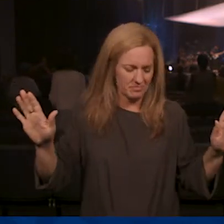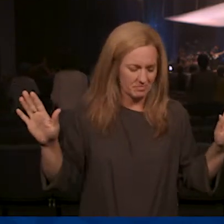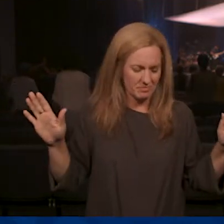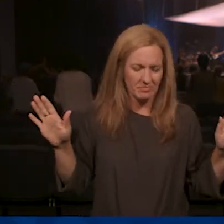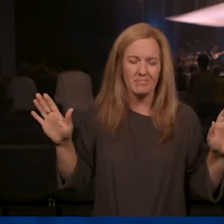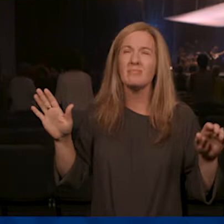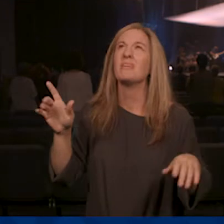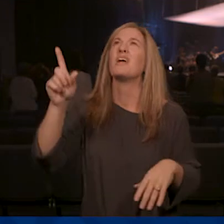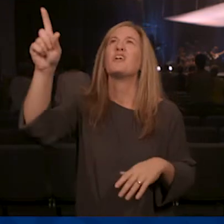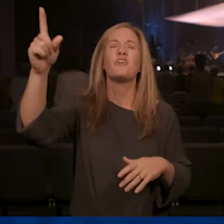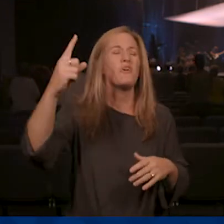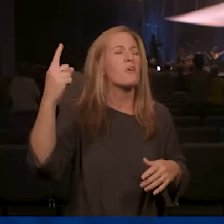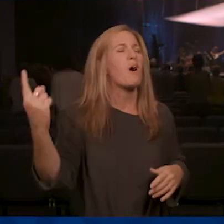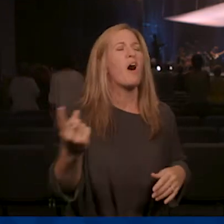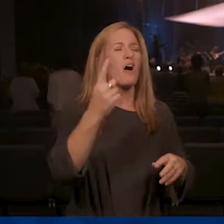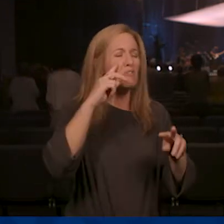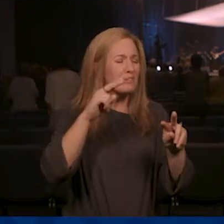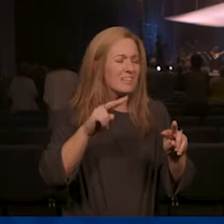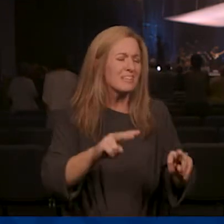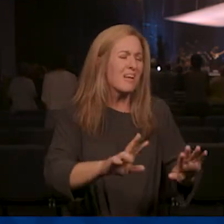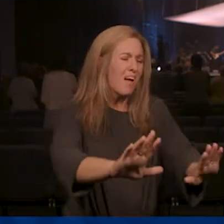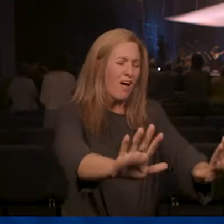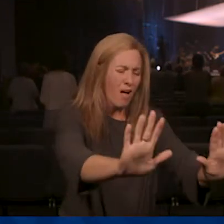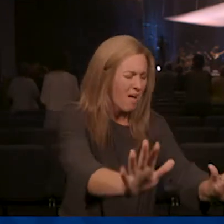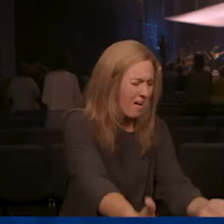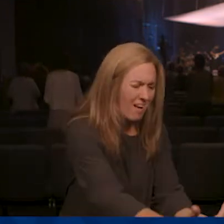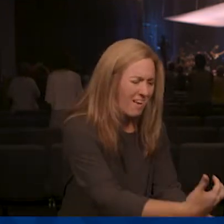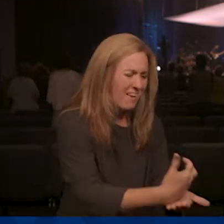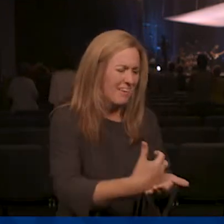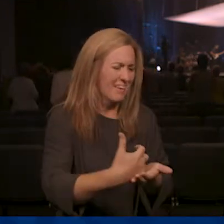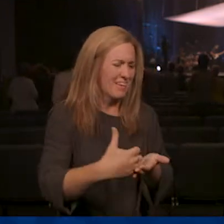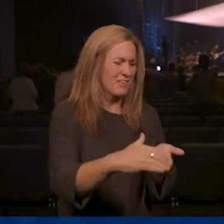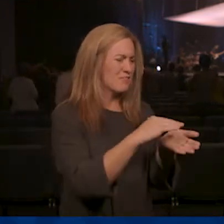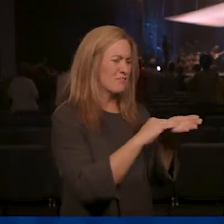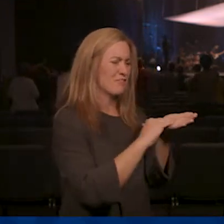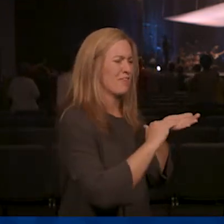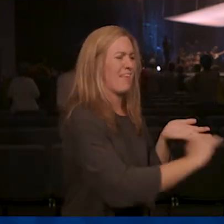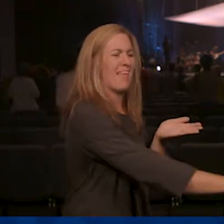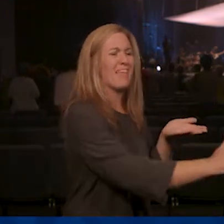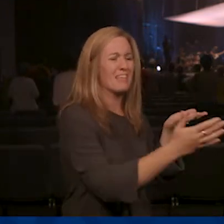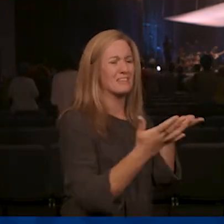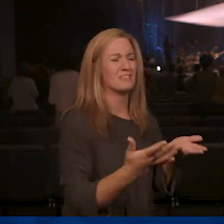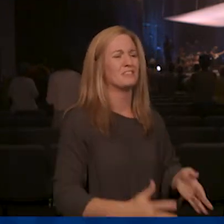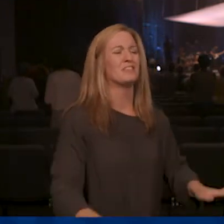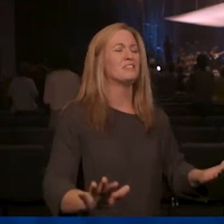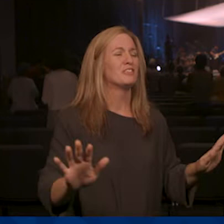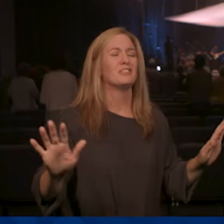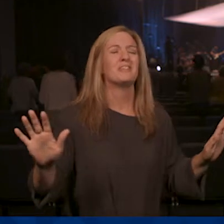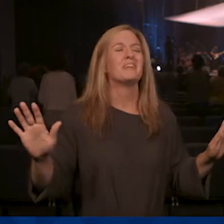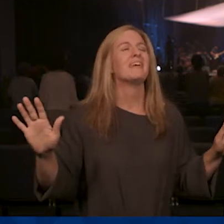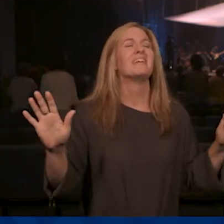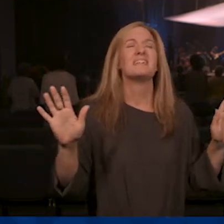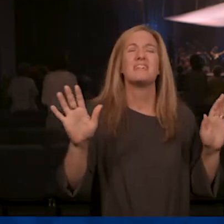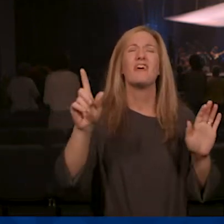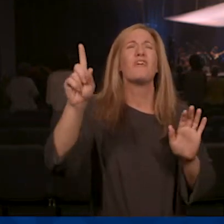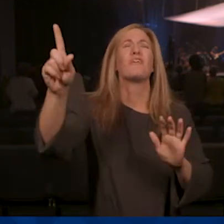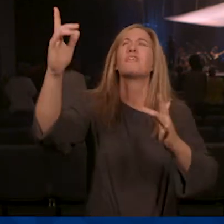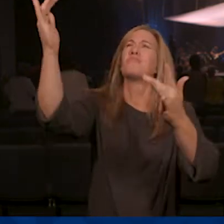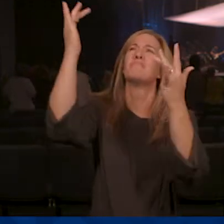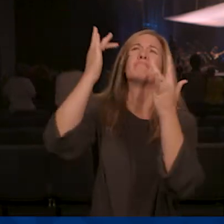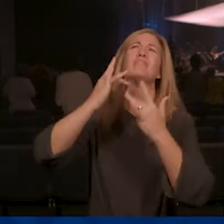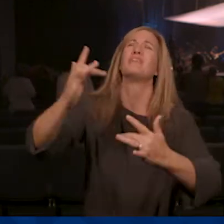You meet me with forgiveness once again. You are